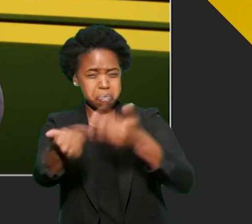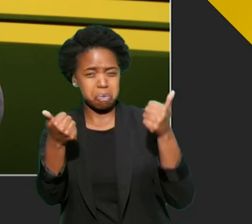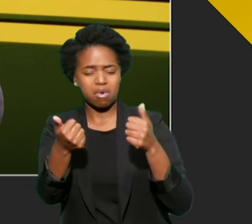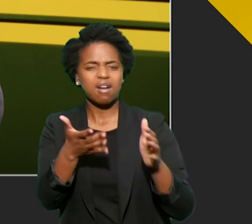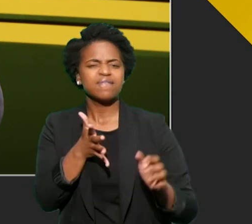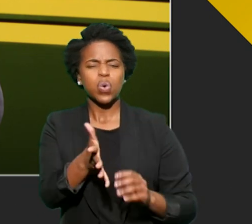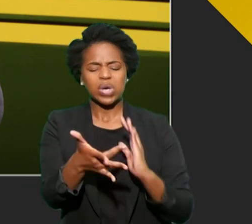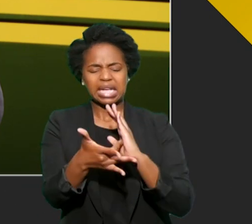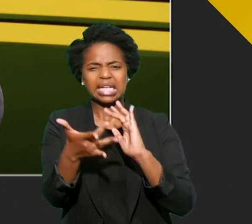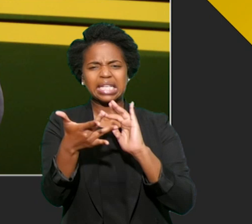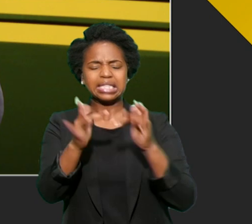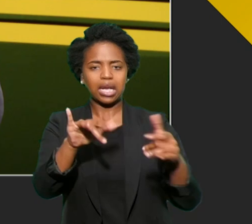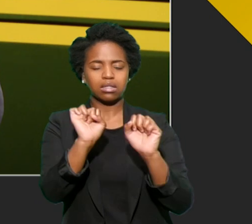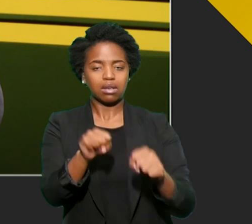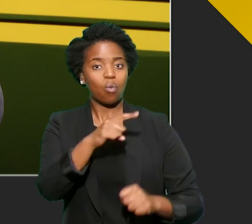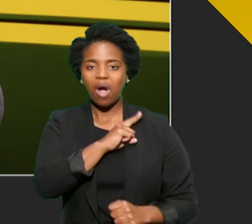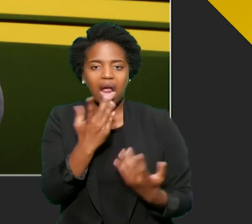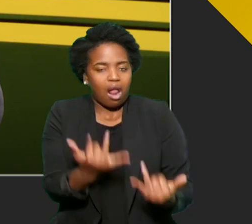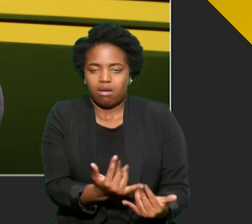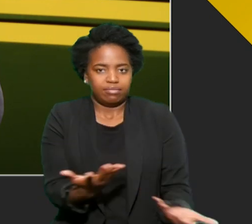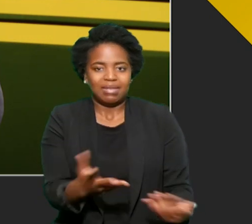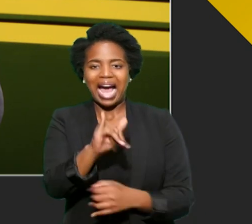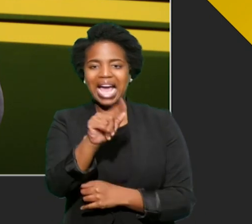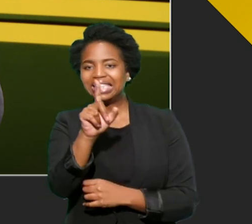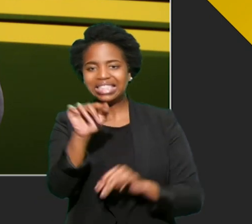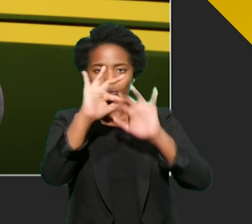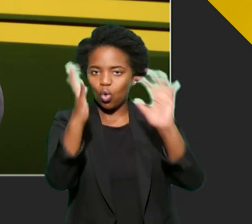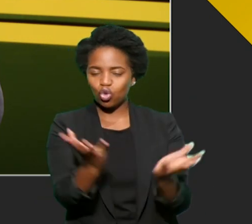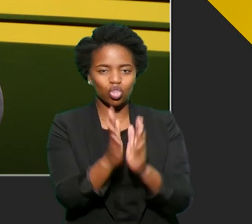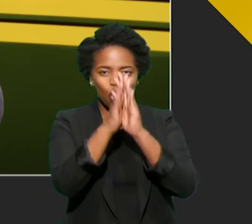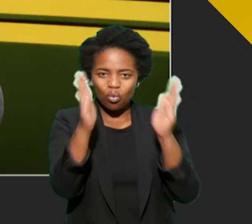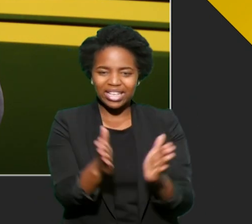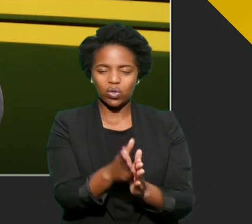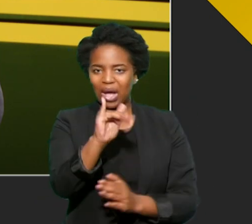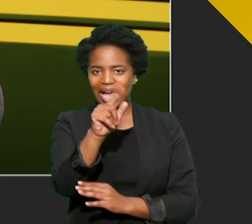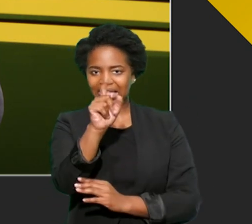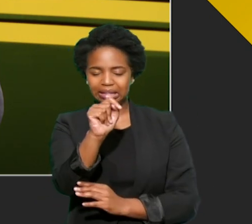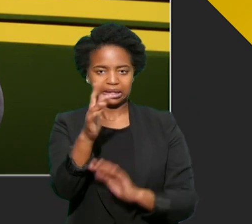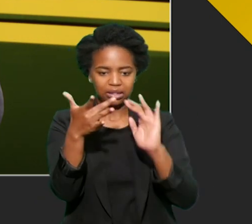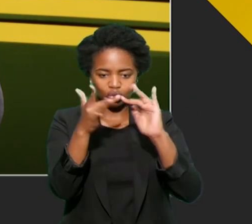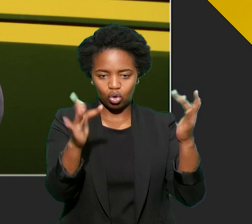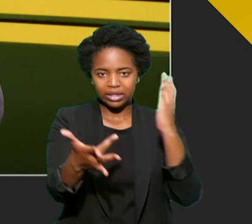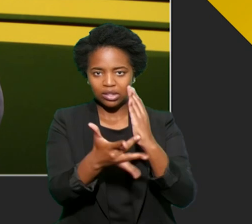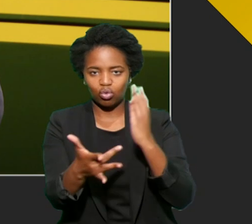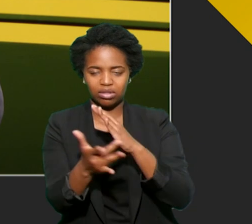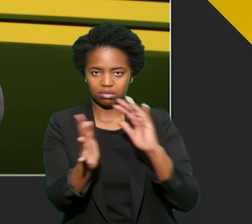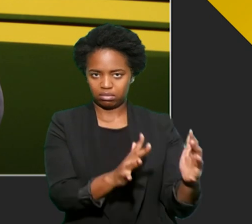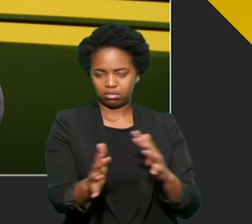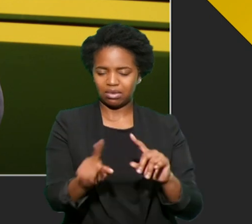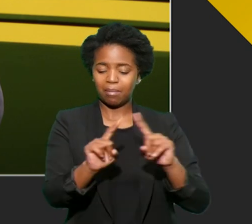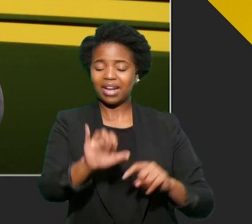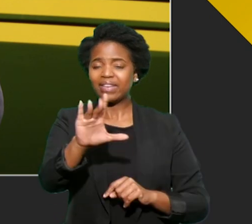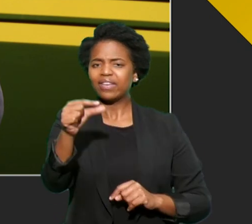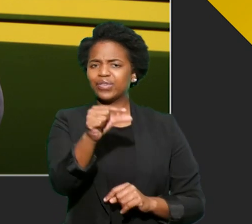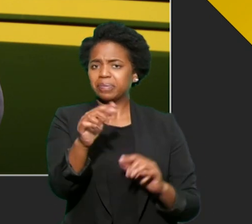which you all know ukuthi we now live in a very IT based world and technology is a big part of it, but also besibuka when it comes to the